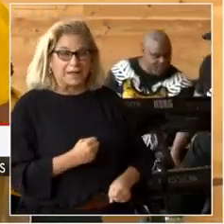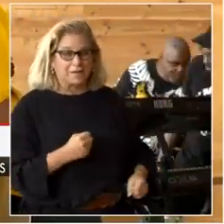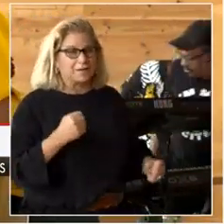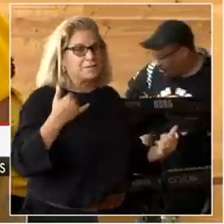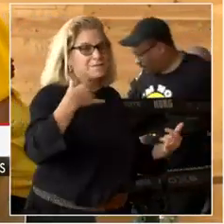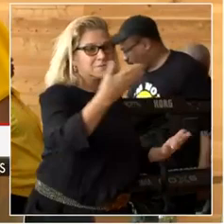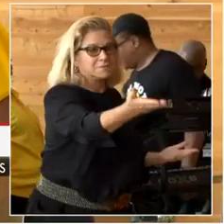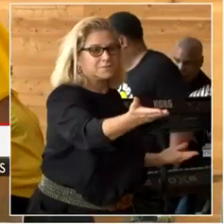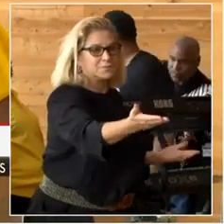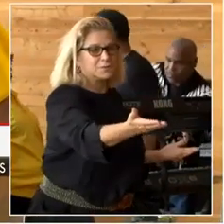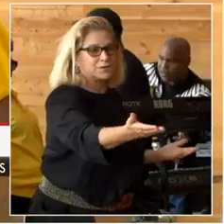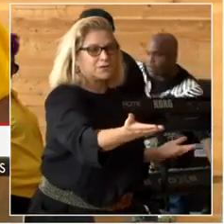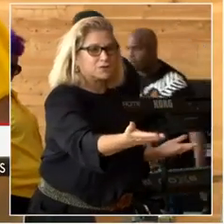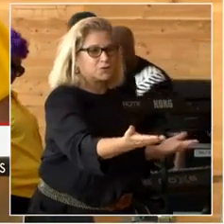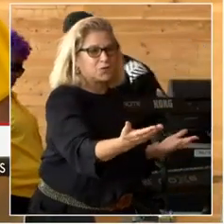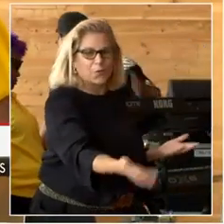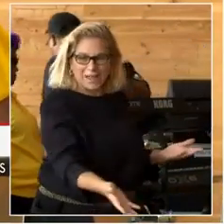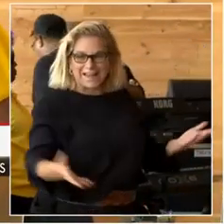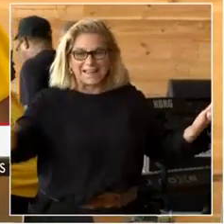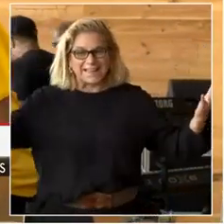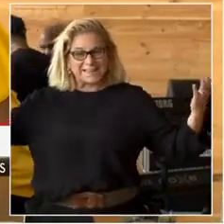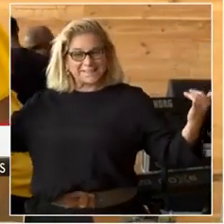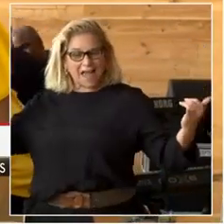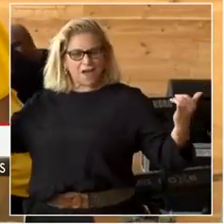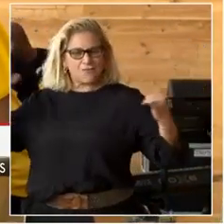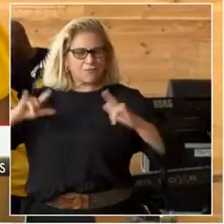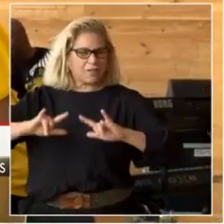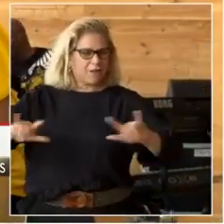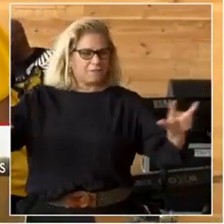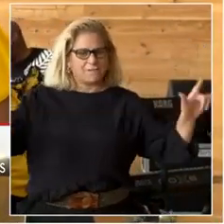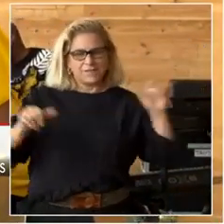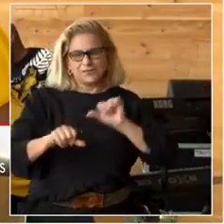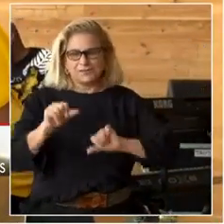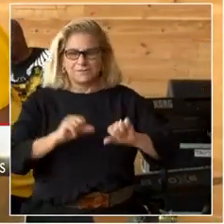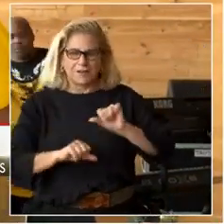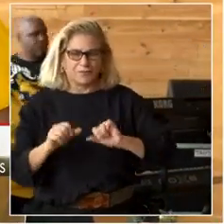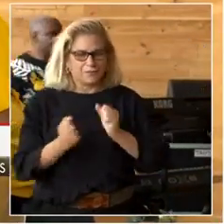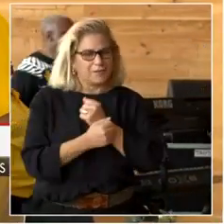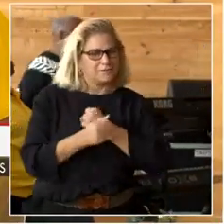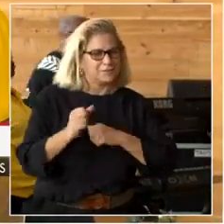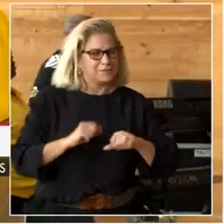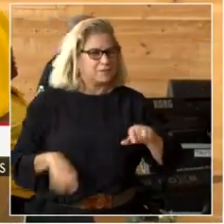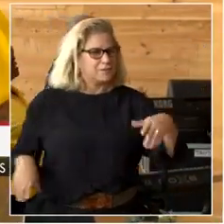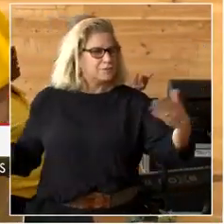We must love each other and support each other.